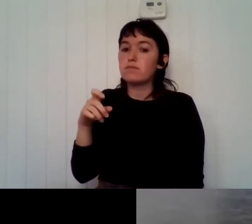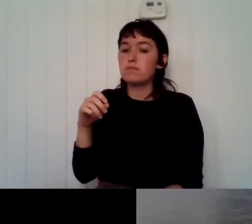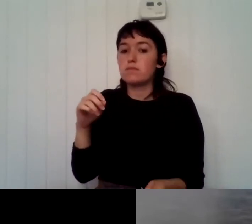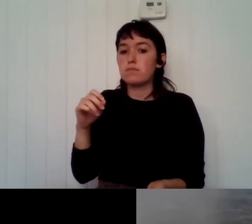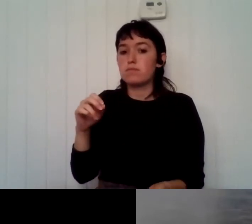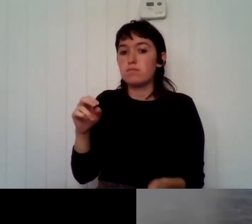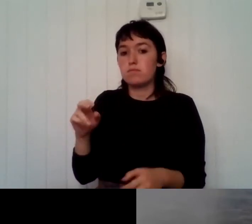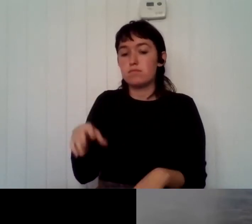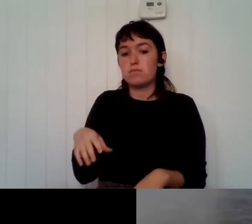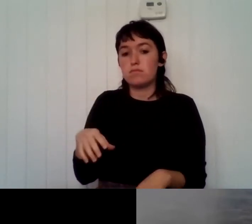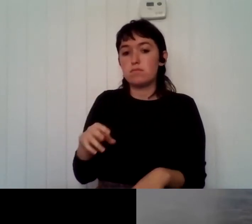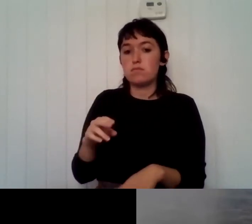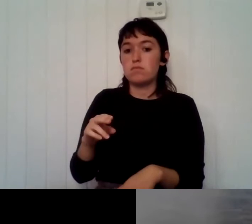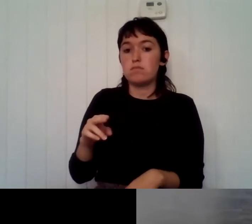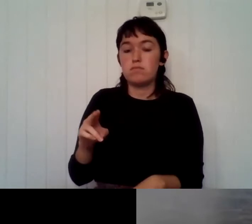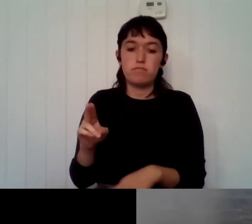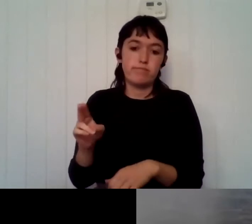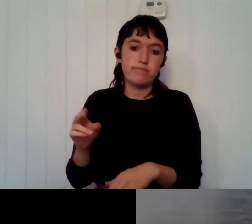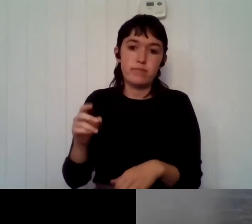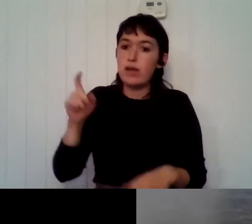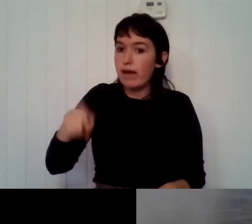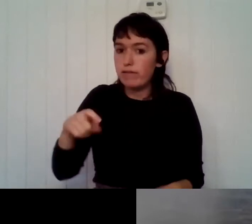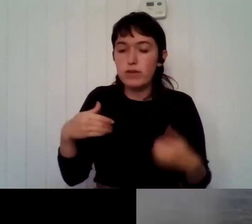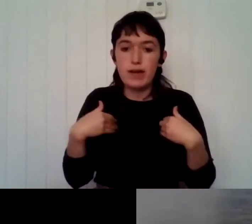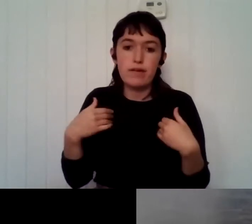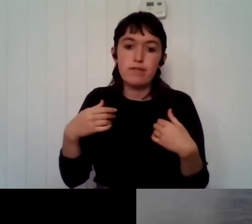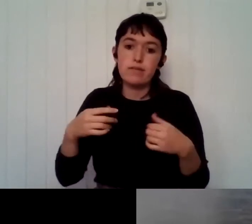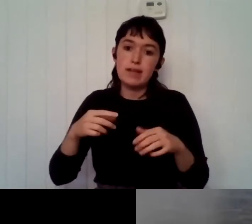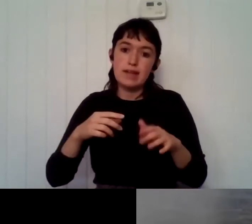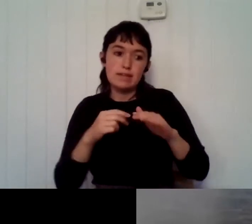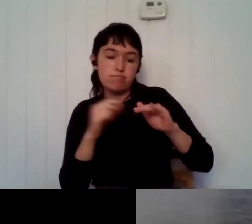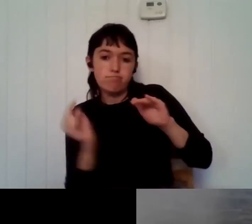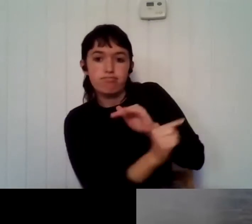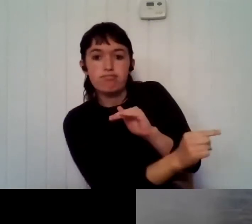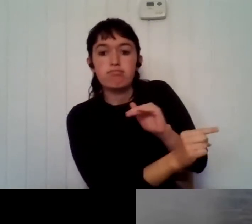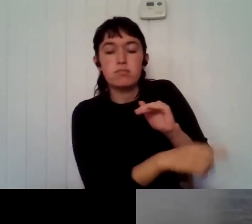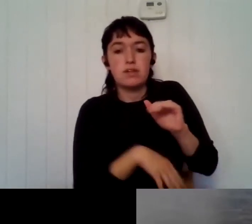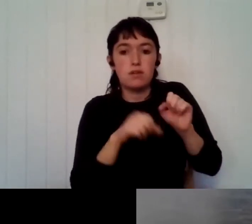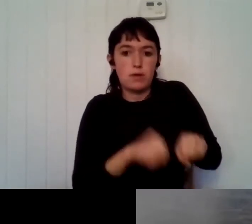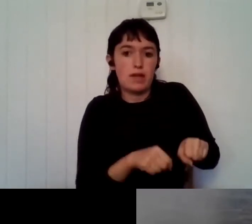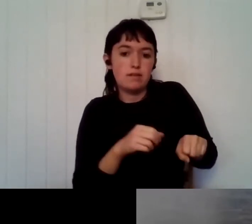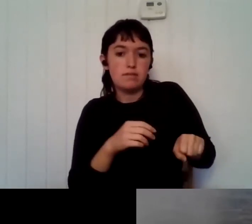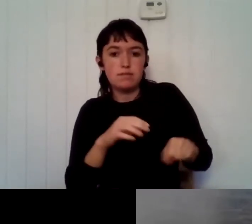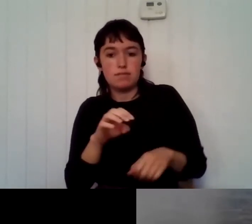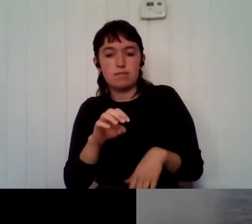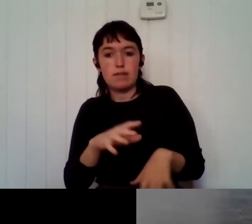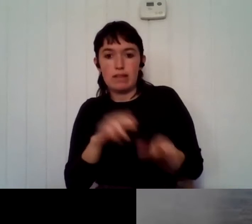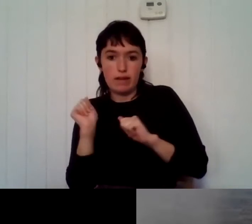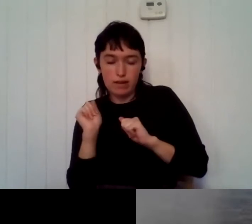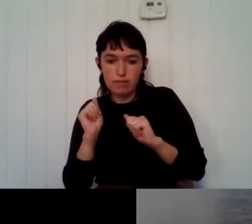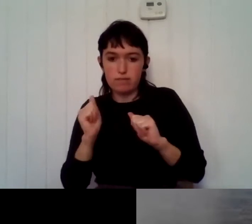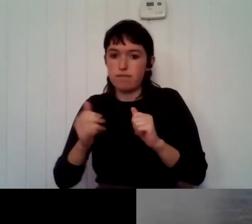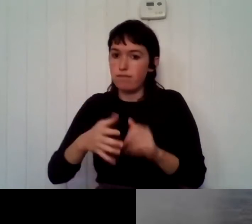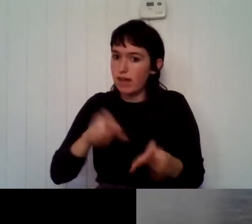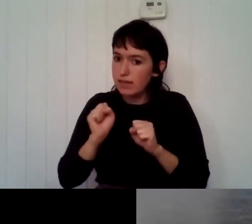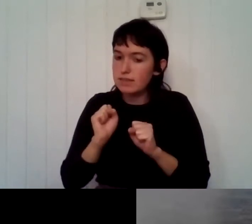always have to have some sort of escape route, be it with a helicopter, be it that they know they have like a path that they